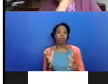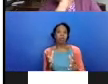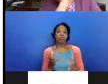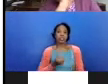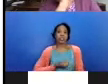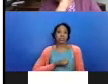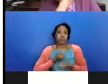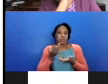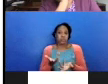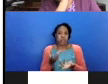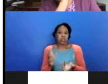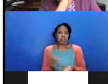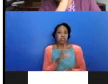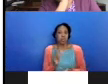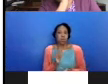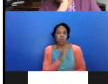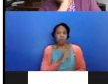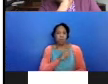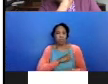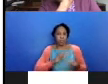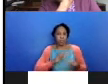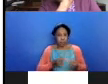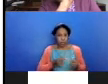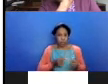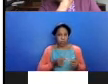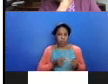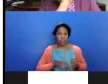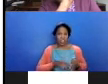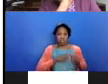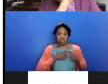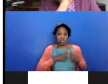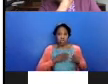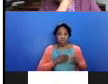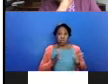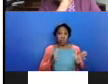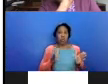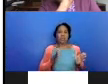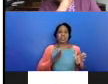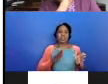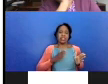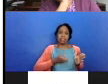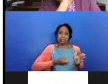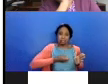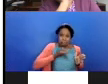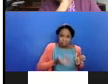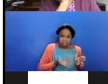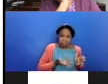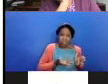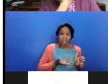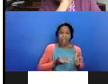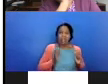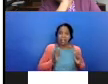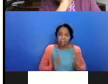get the men to actually talk about harming other people. I often can just talk to a guy and ask him questions